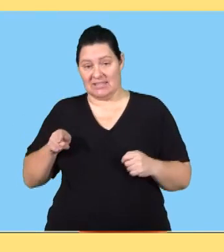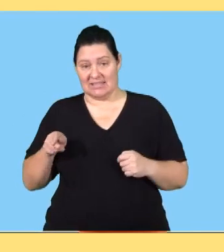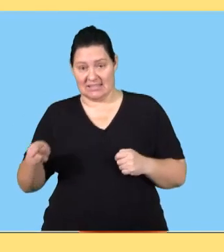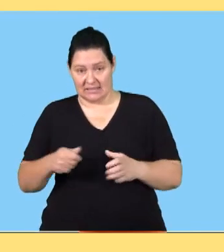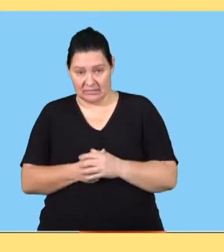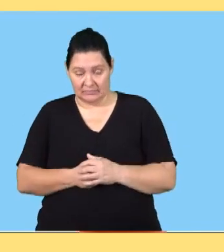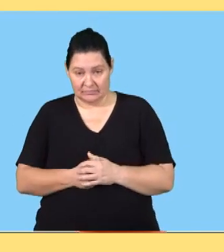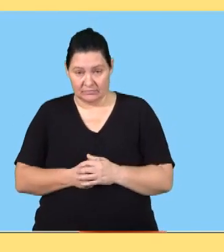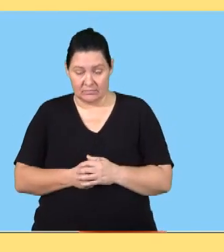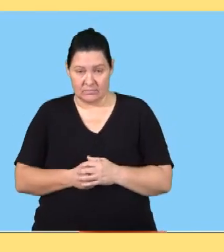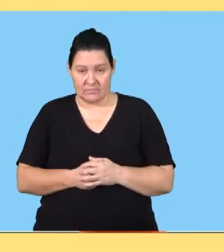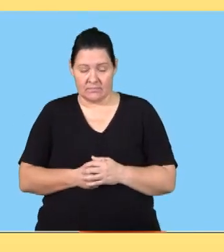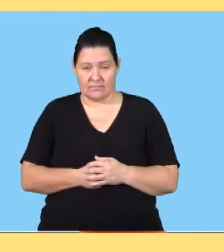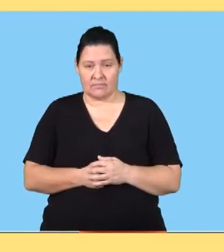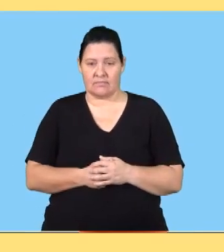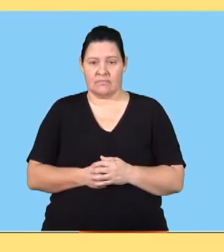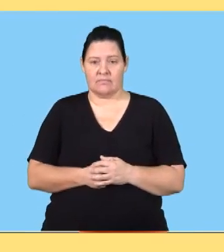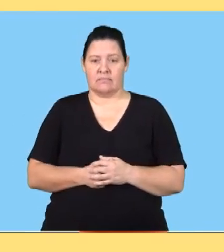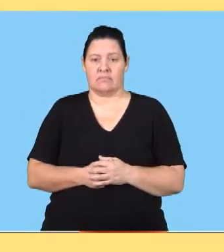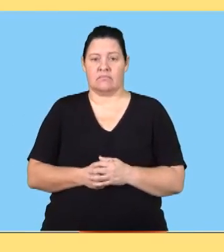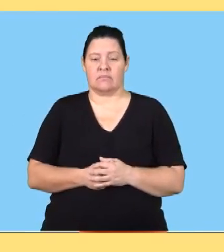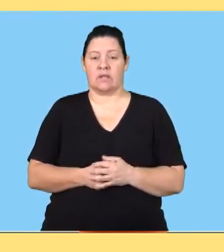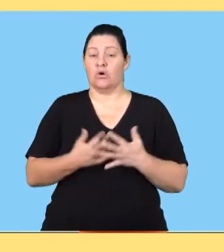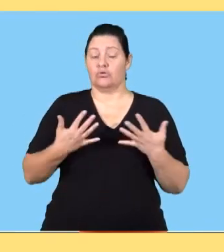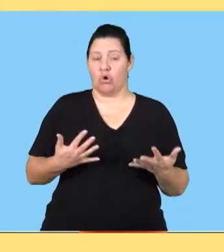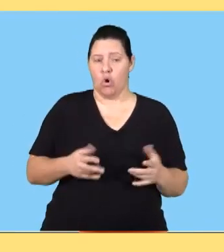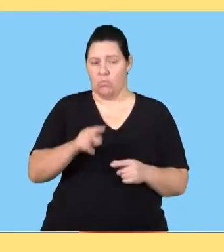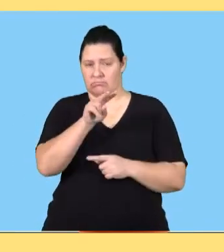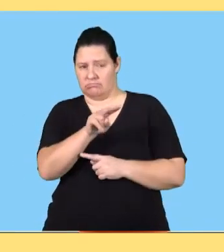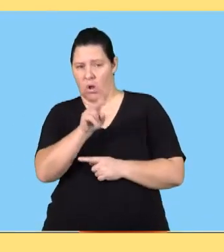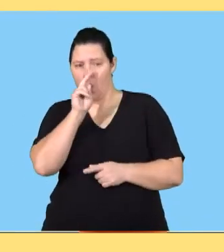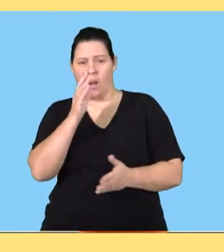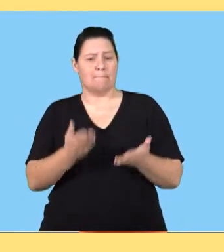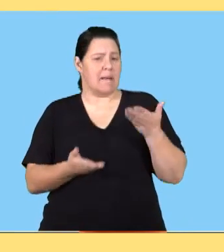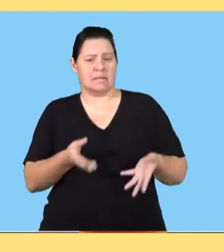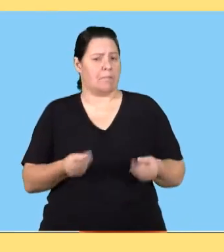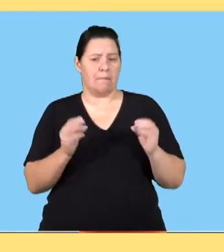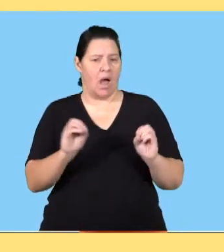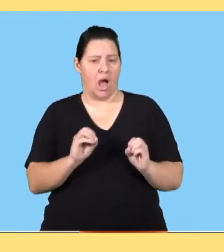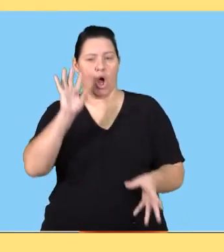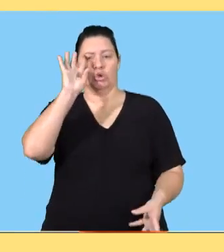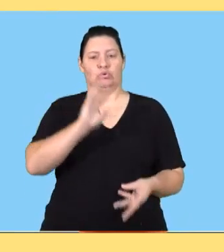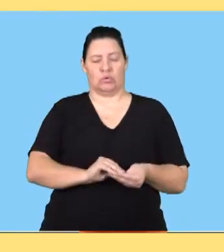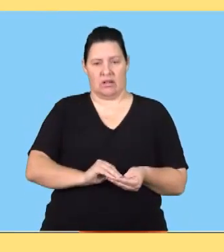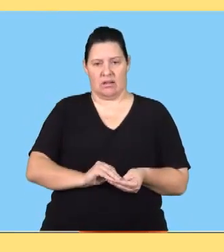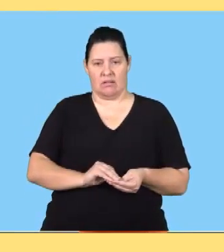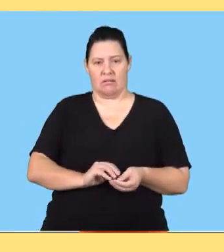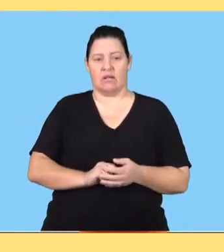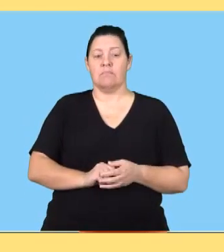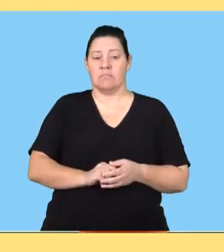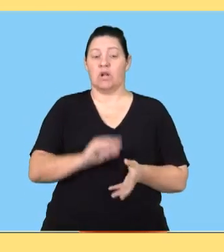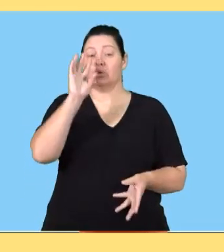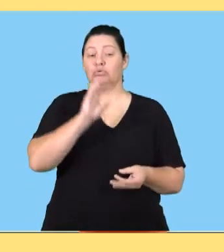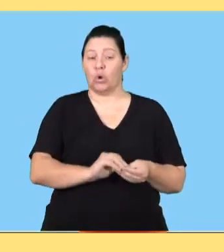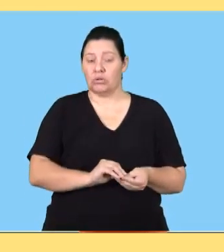it decreases on the credit side. So here I'm not going to get a balance, but I'm going to get total. And